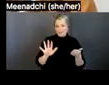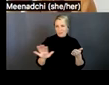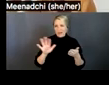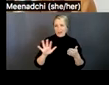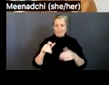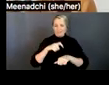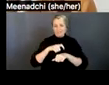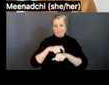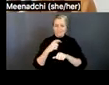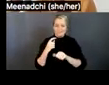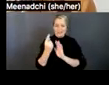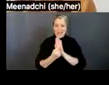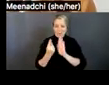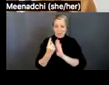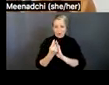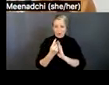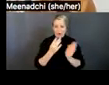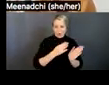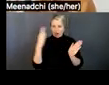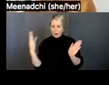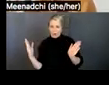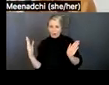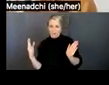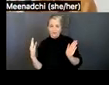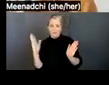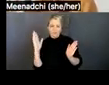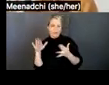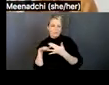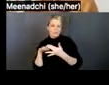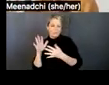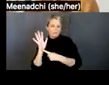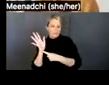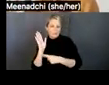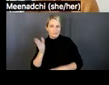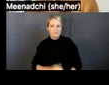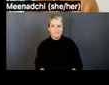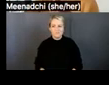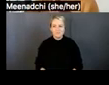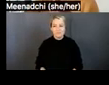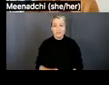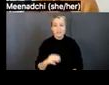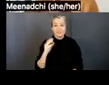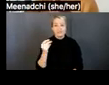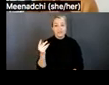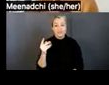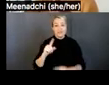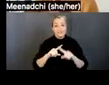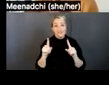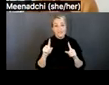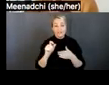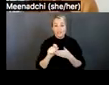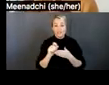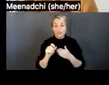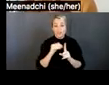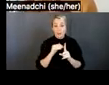mark, meaning the hour from where we started is where I'm holding to take that break. There's going to be a few different journaling